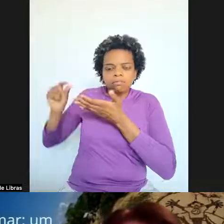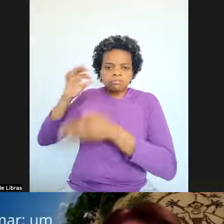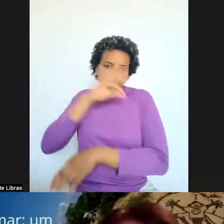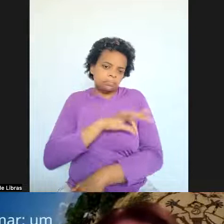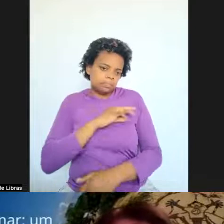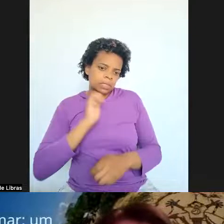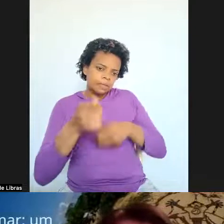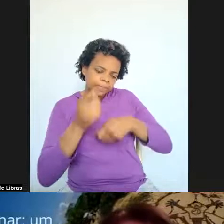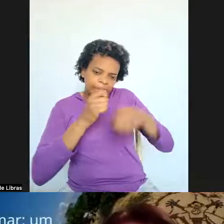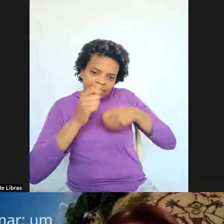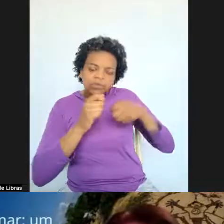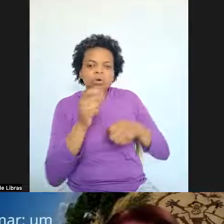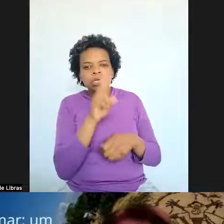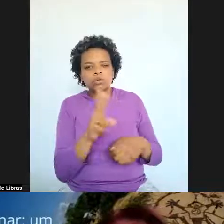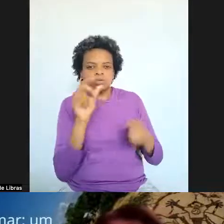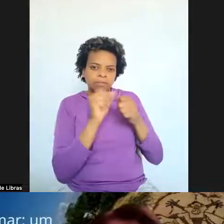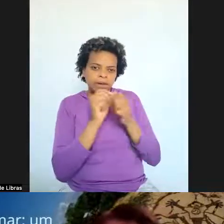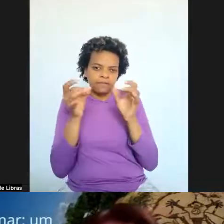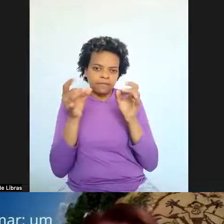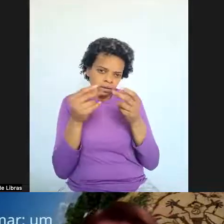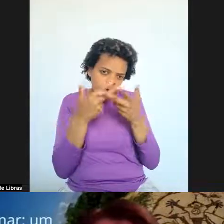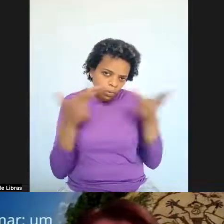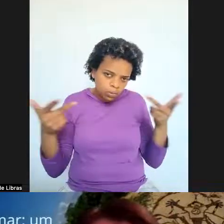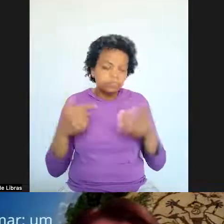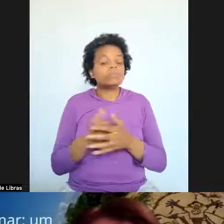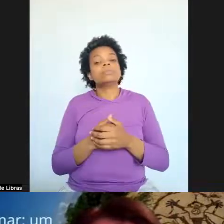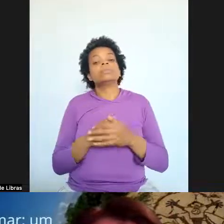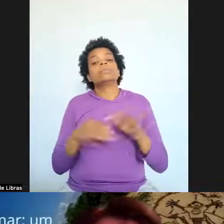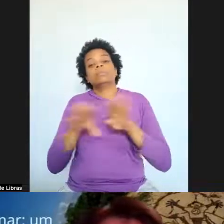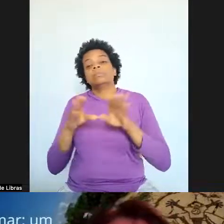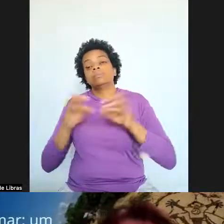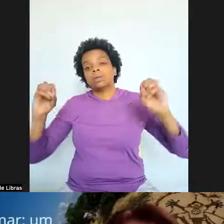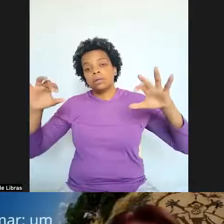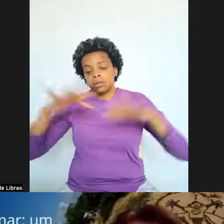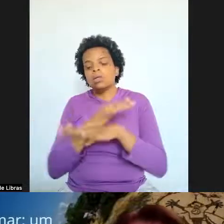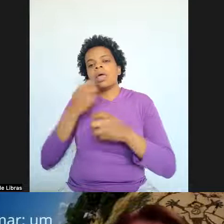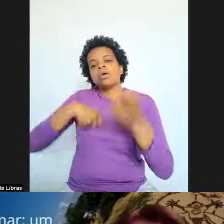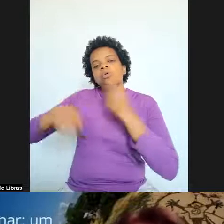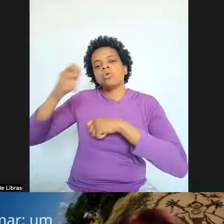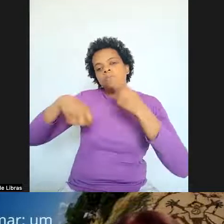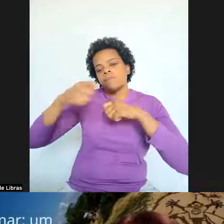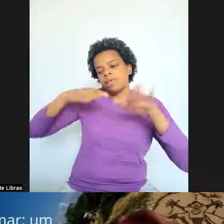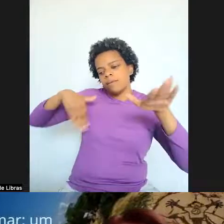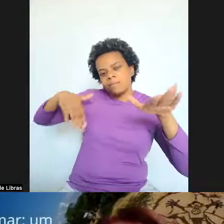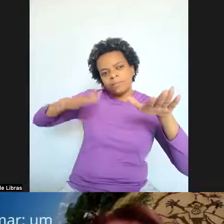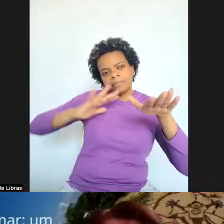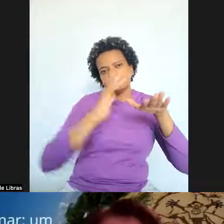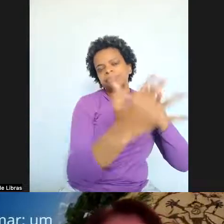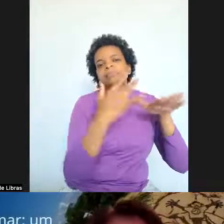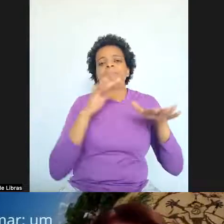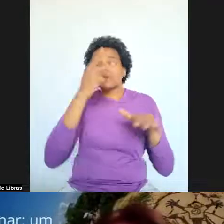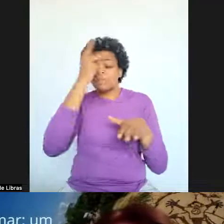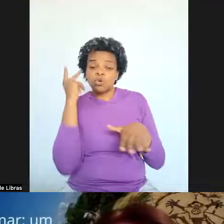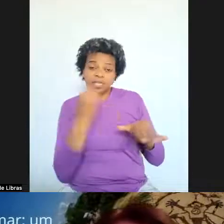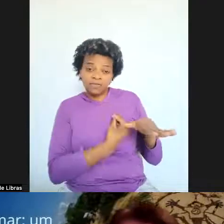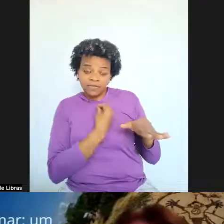years, so as this activity can generate more revenue and better quality of life for the people involved. Then coastal